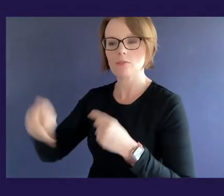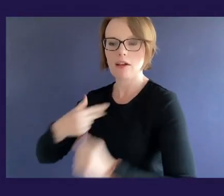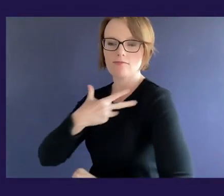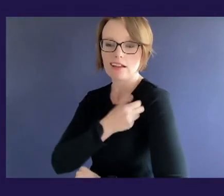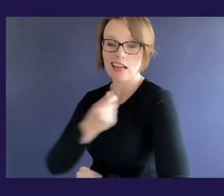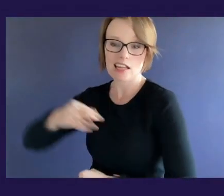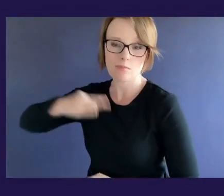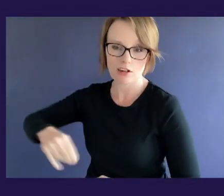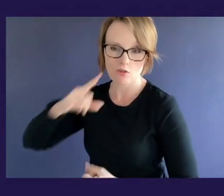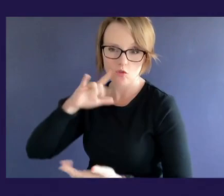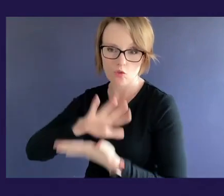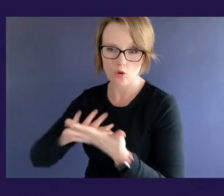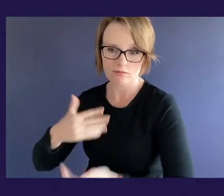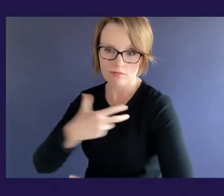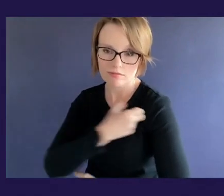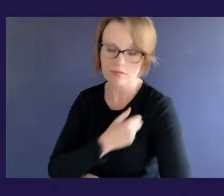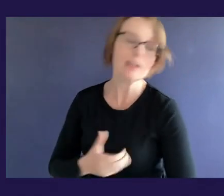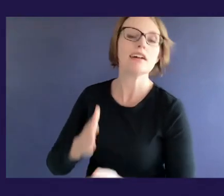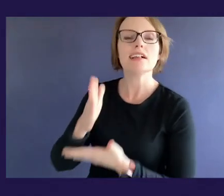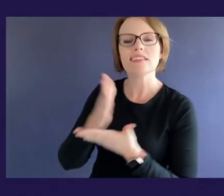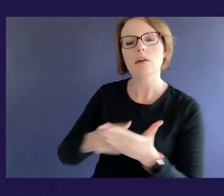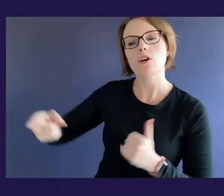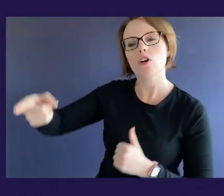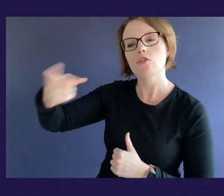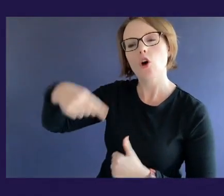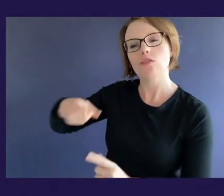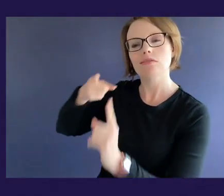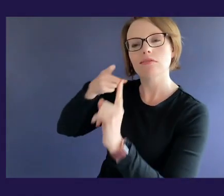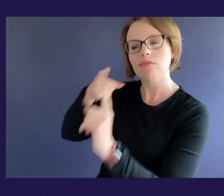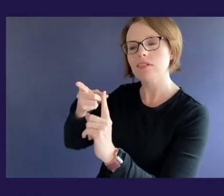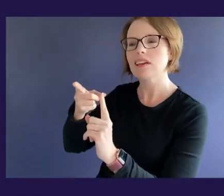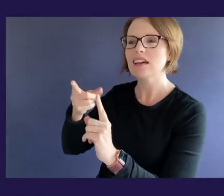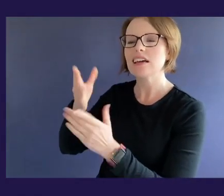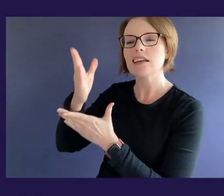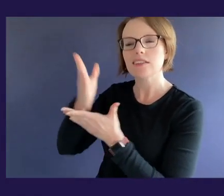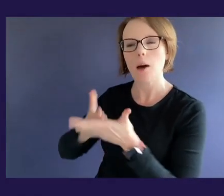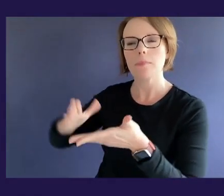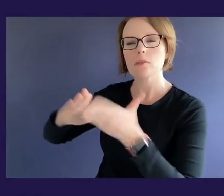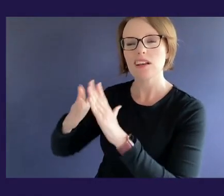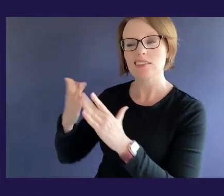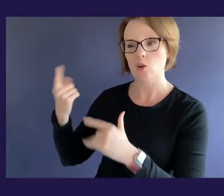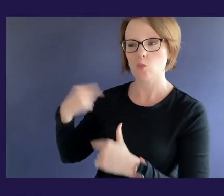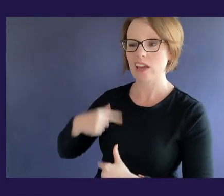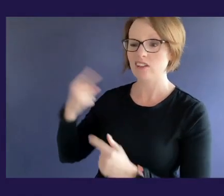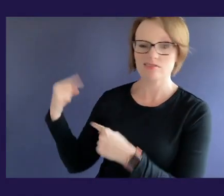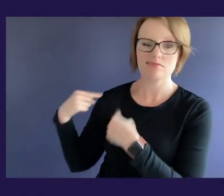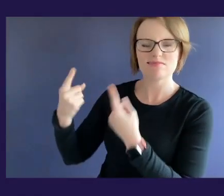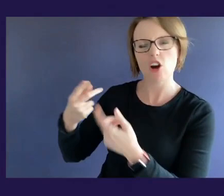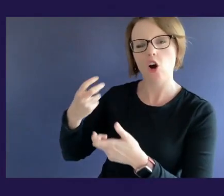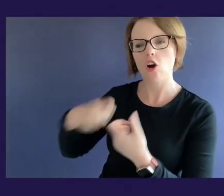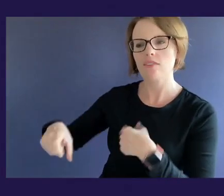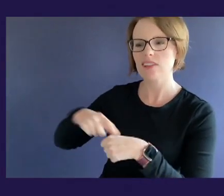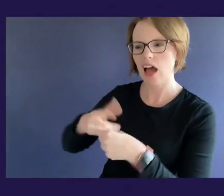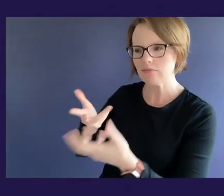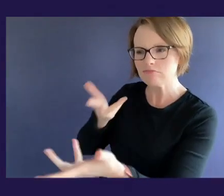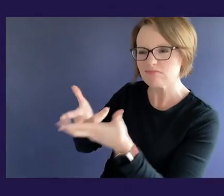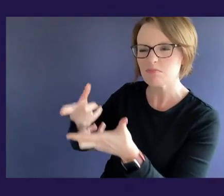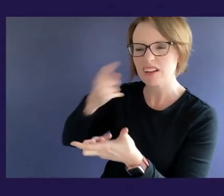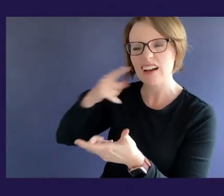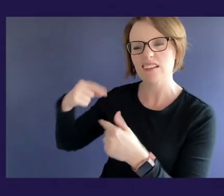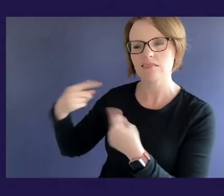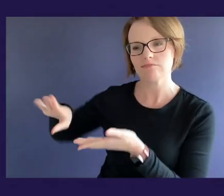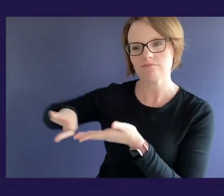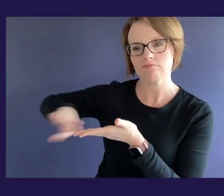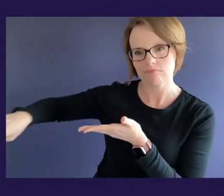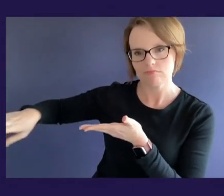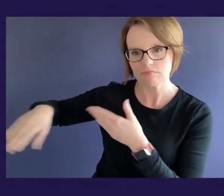also targeted traditionally hard to reach, vulnerable or marginalized communities. A good example of one of these approaches is Life Chair